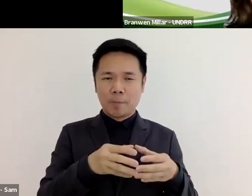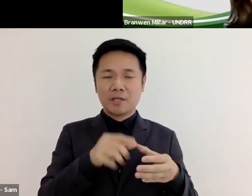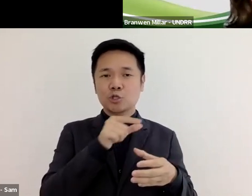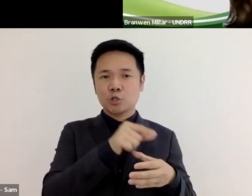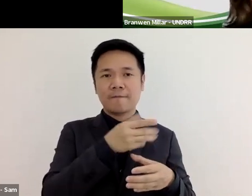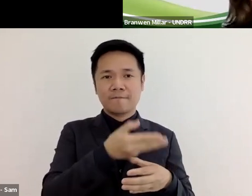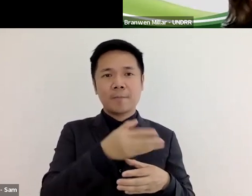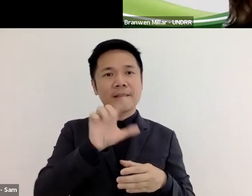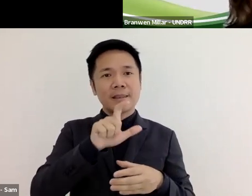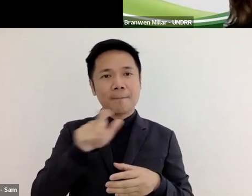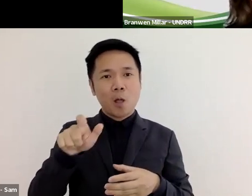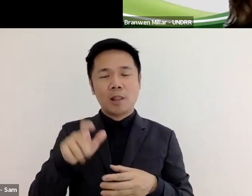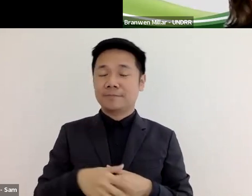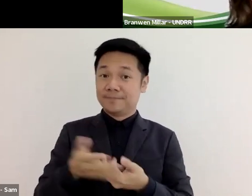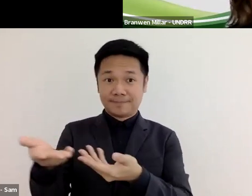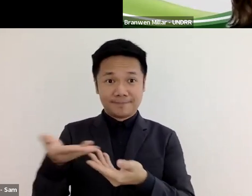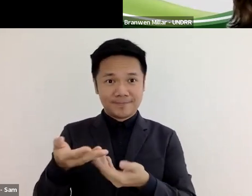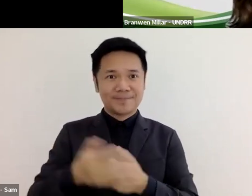floor is yours.